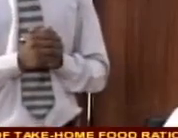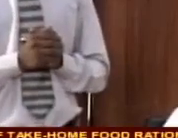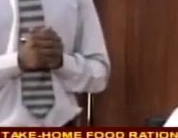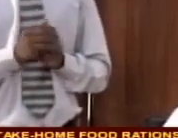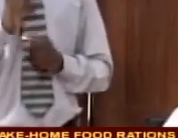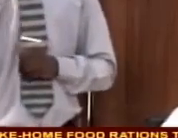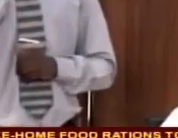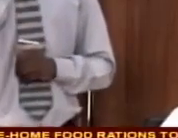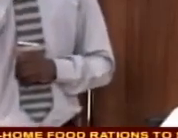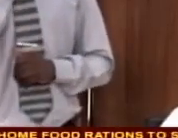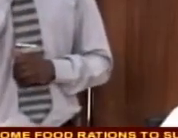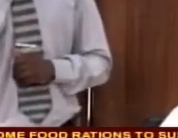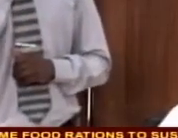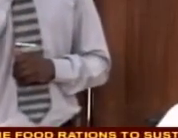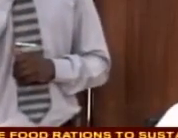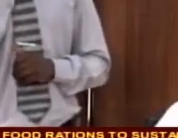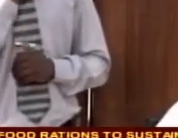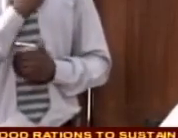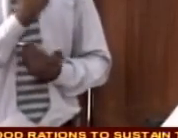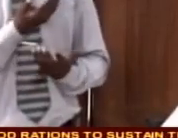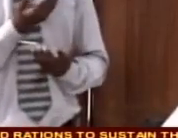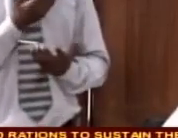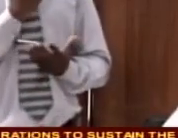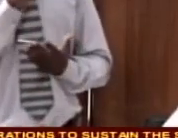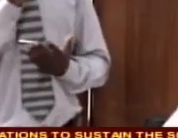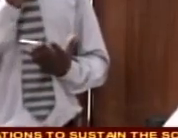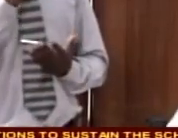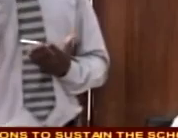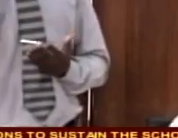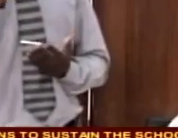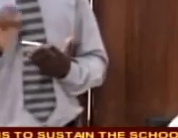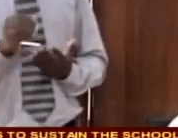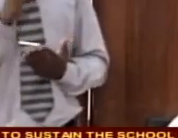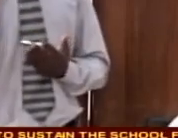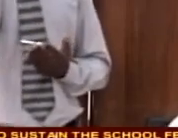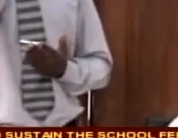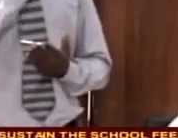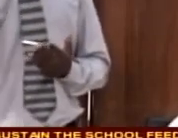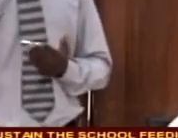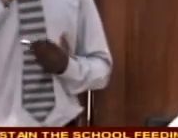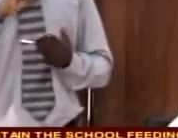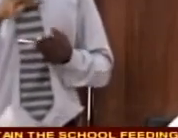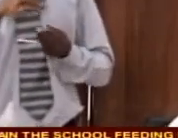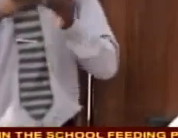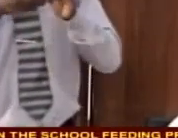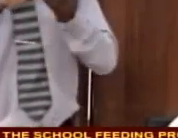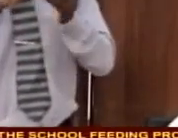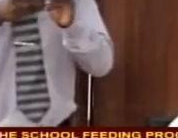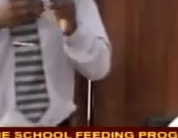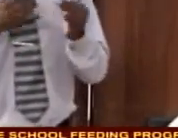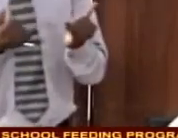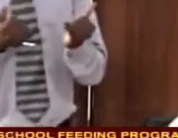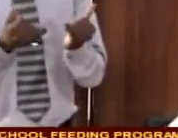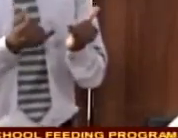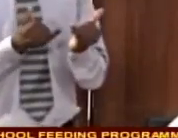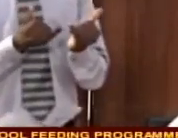Nigeria, which has 15% of Africa's population, has so far carried